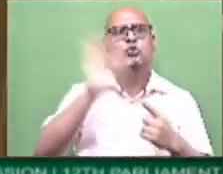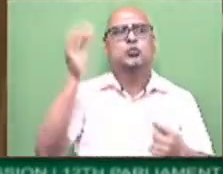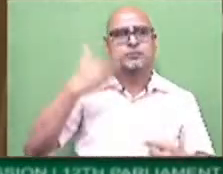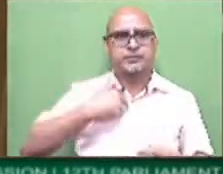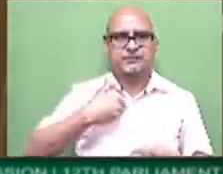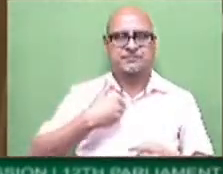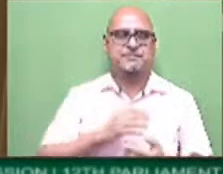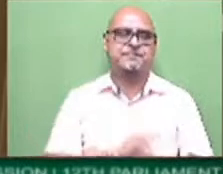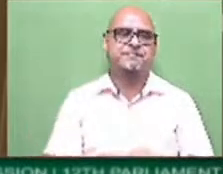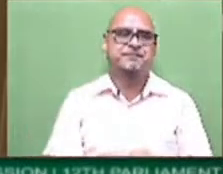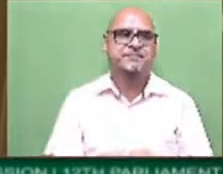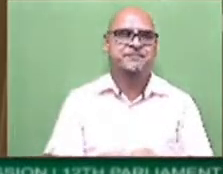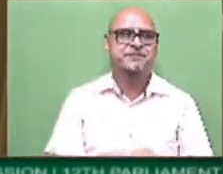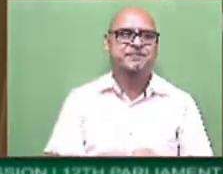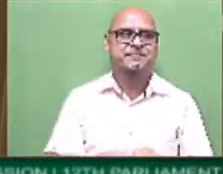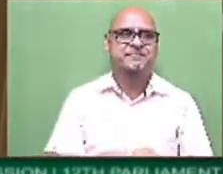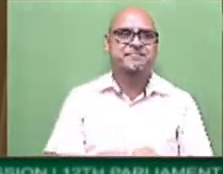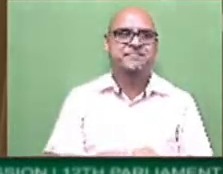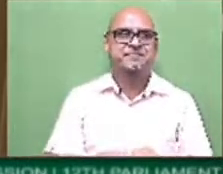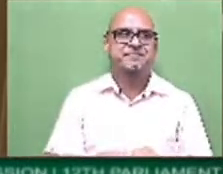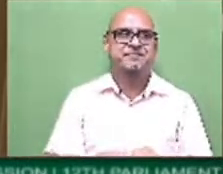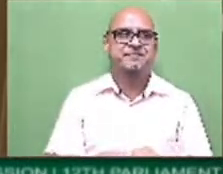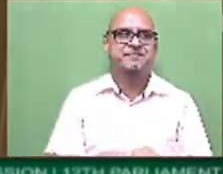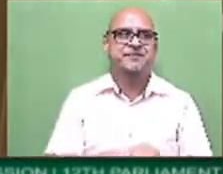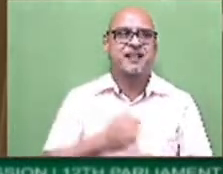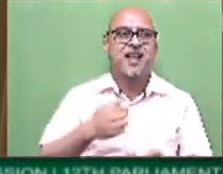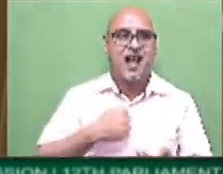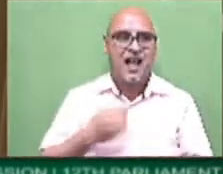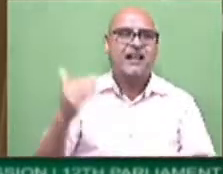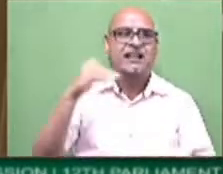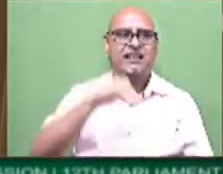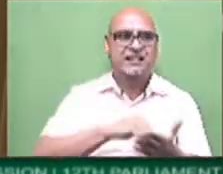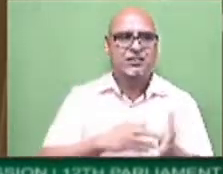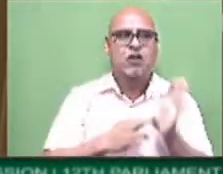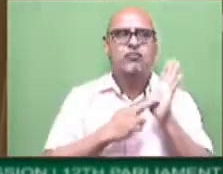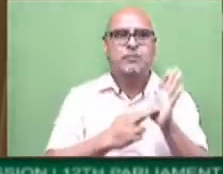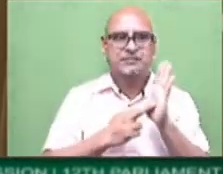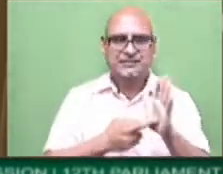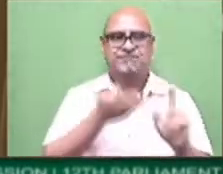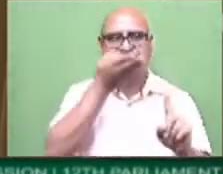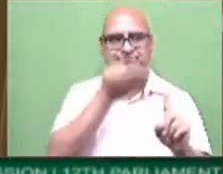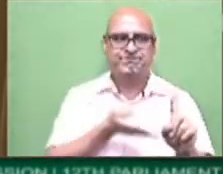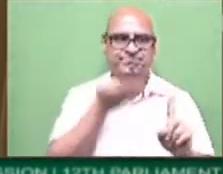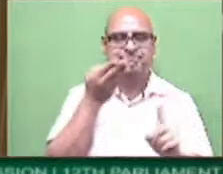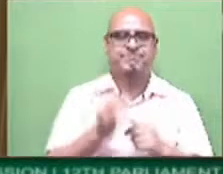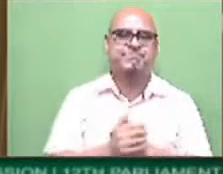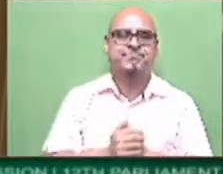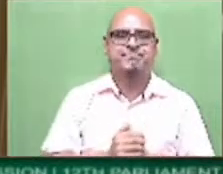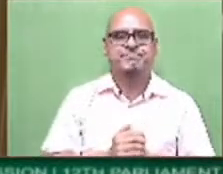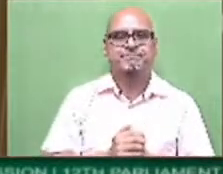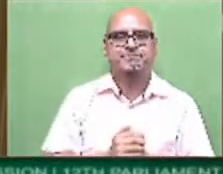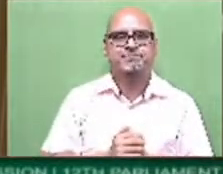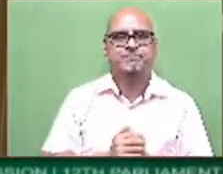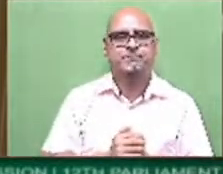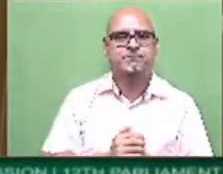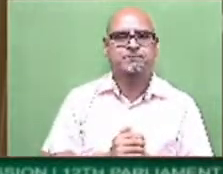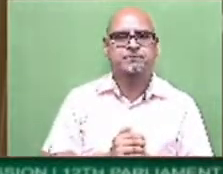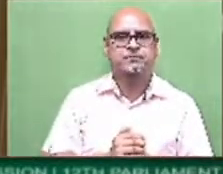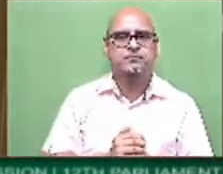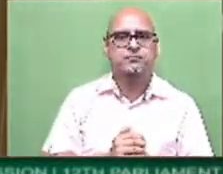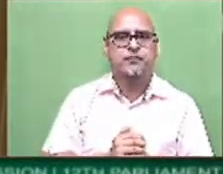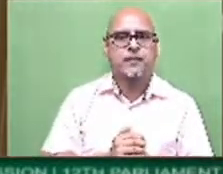for a second term in this Parliament, and I expect to do even more for them under the expert guidance and